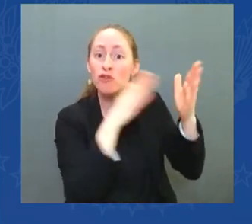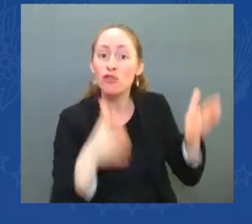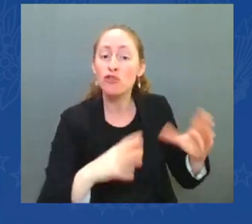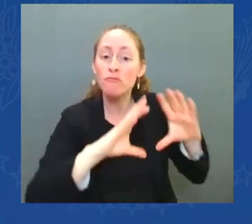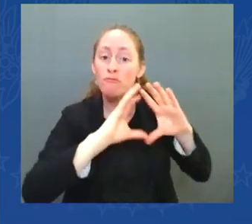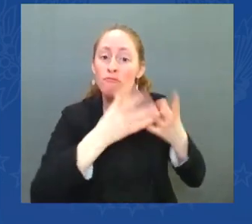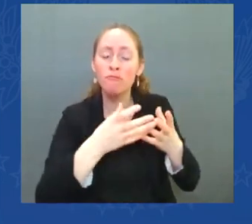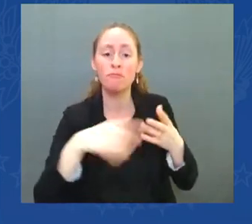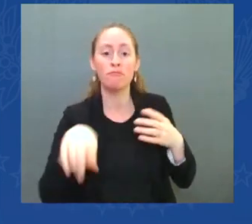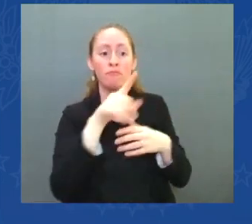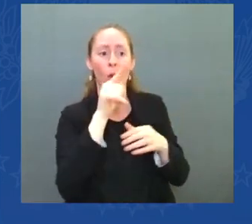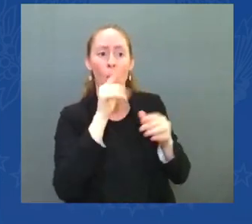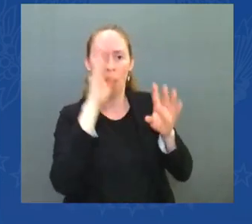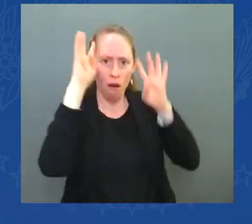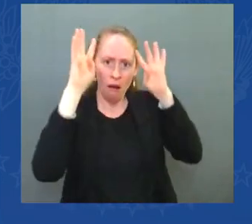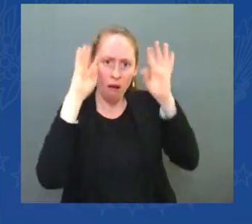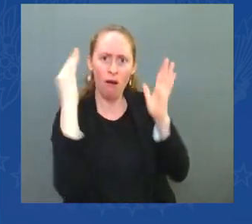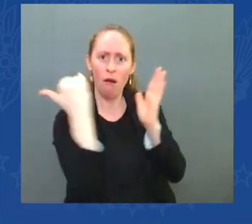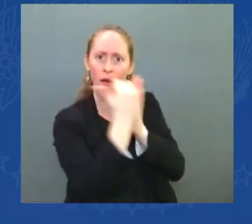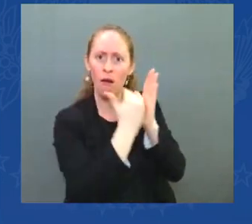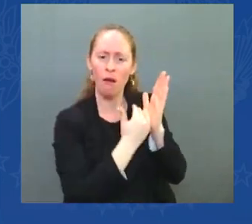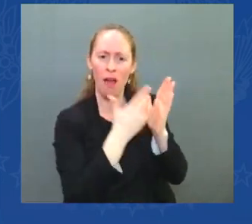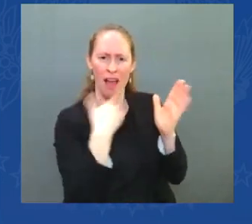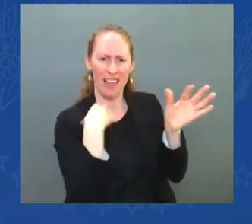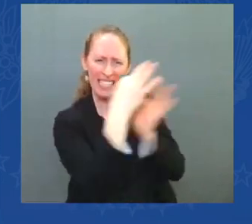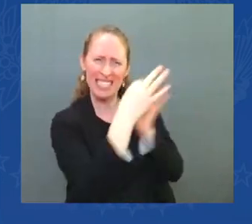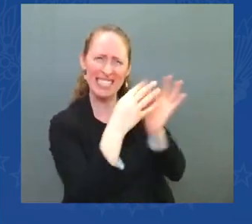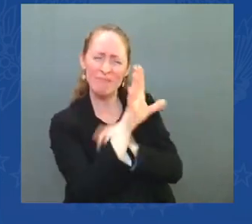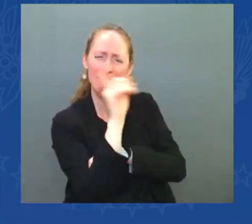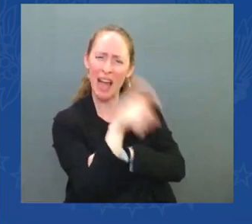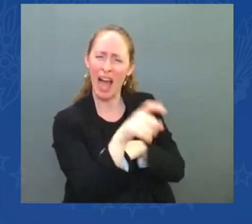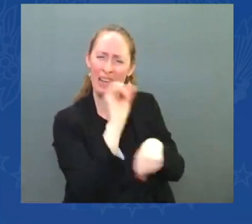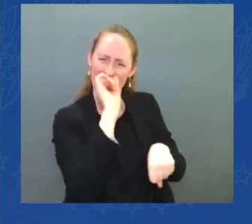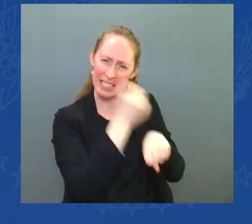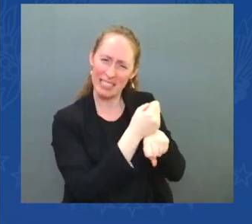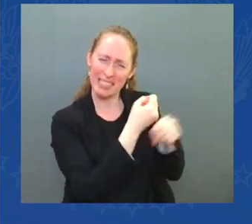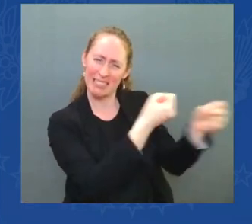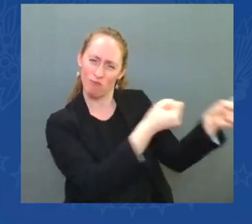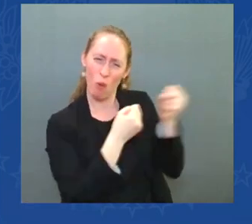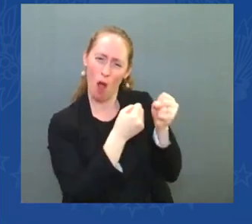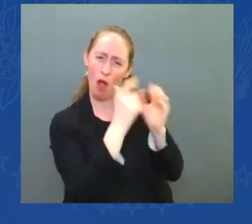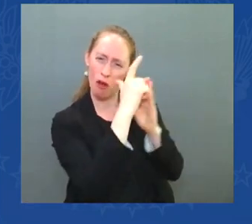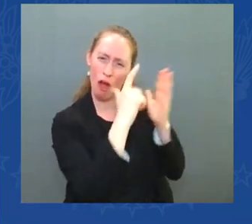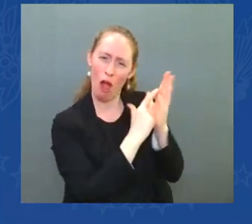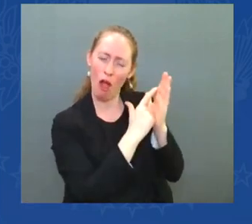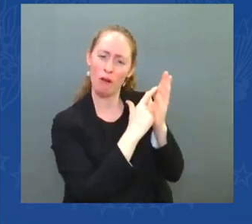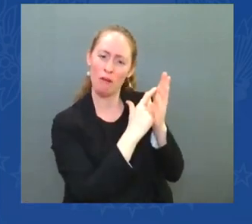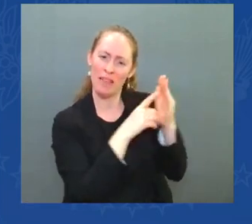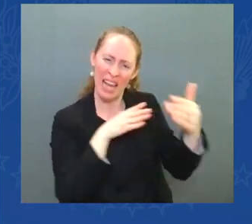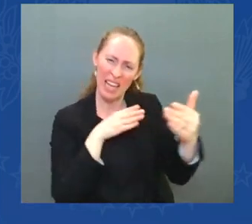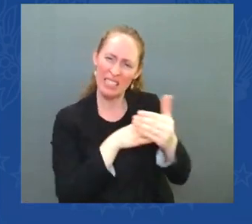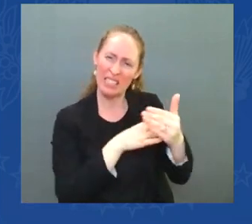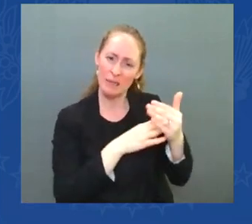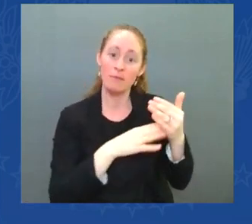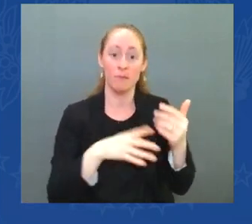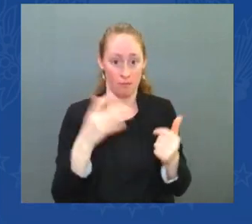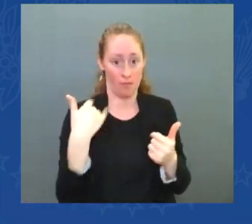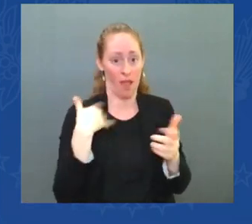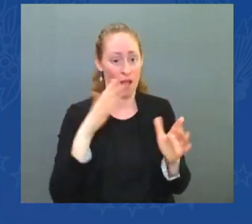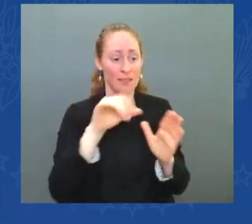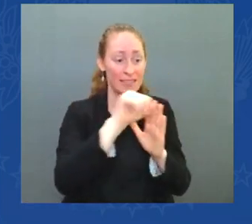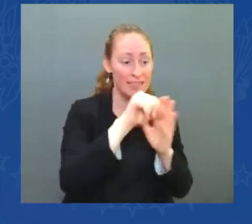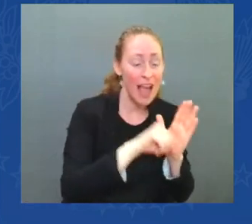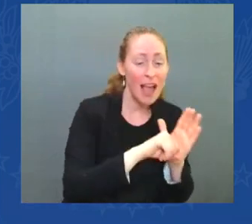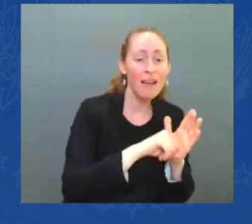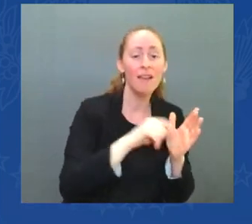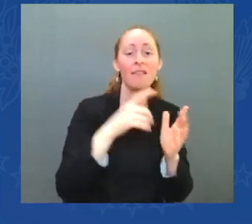ATF field divisions to serve as a point person for helping federal, state, and local law enforcement go after ghost guns.